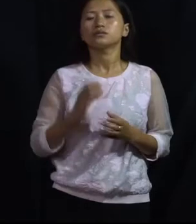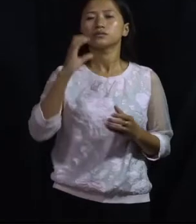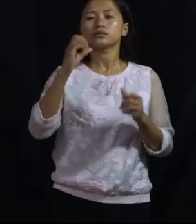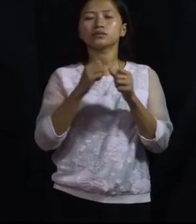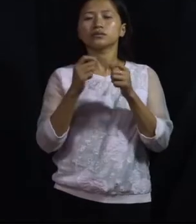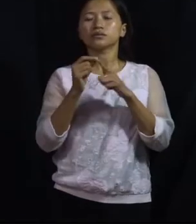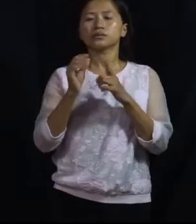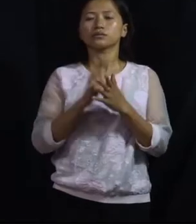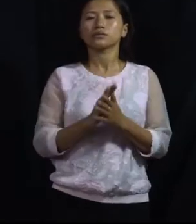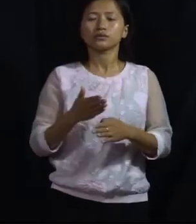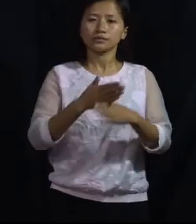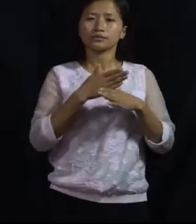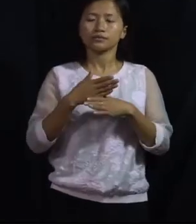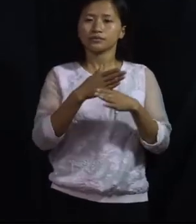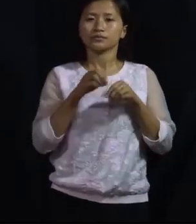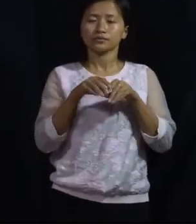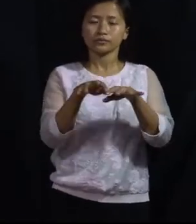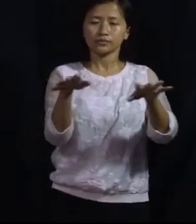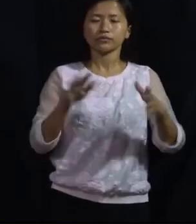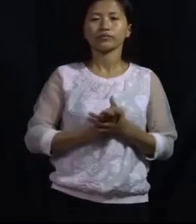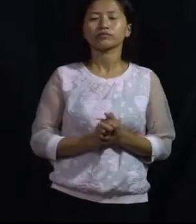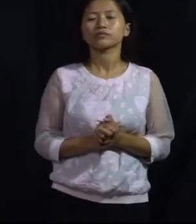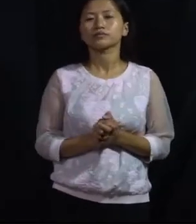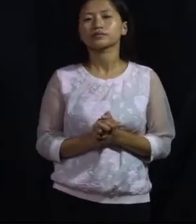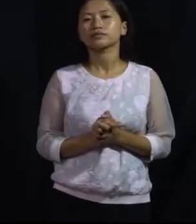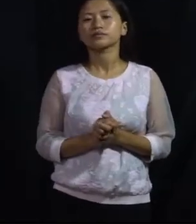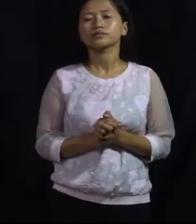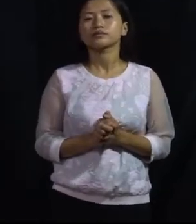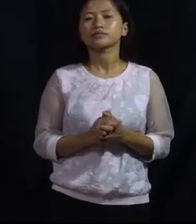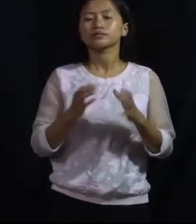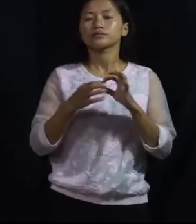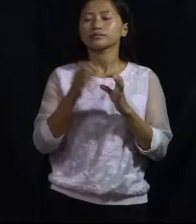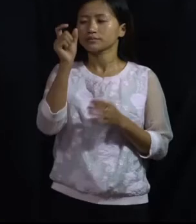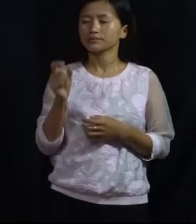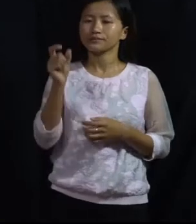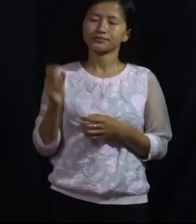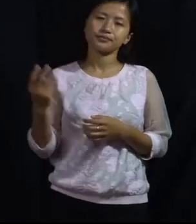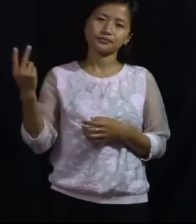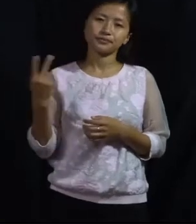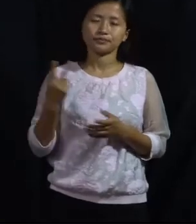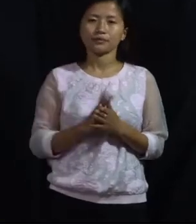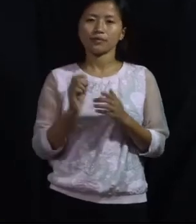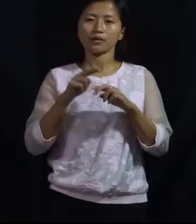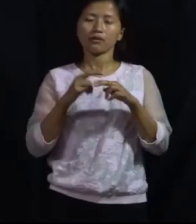capital has to be distributed among the partners of the partnership firm.